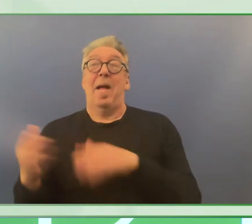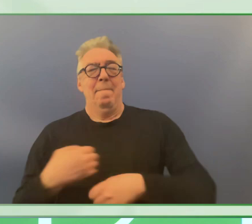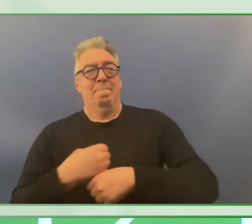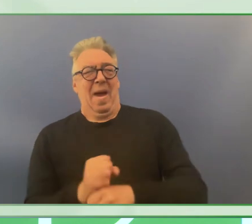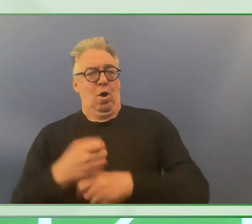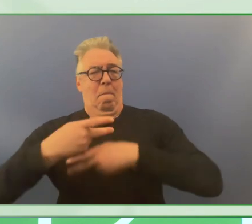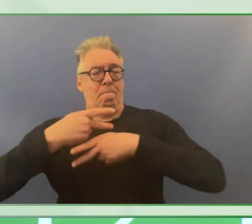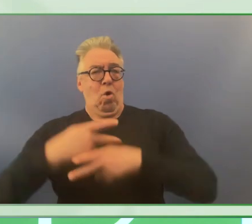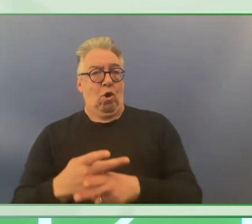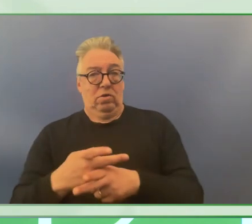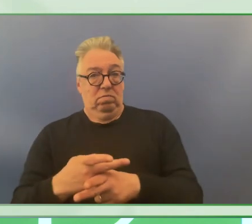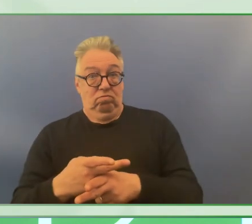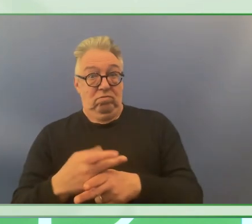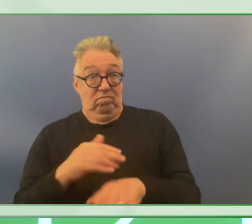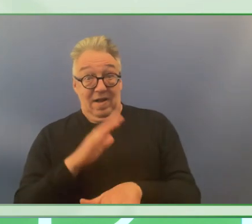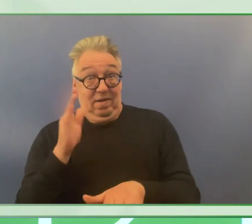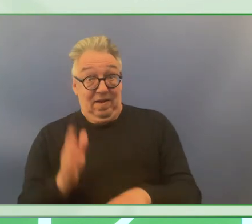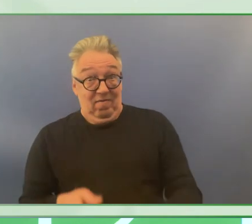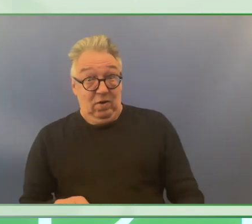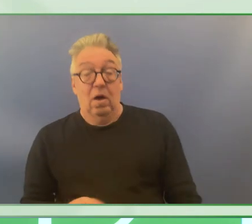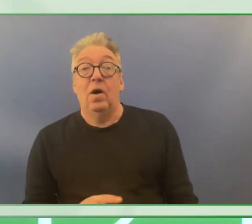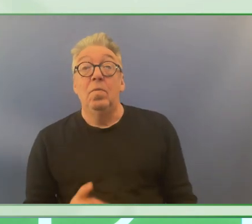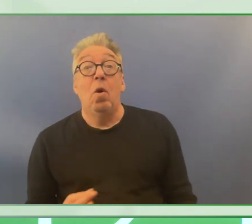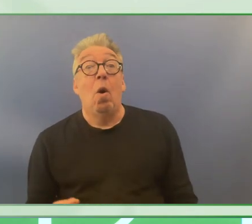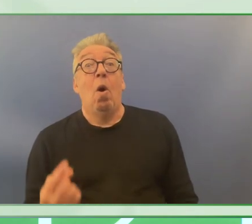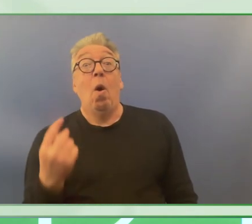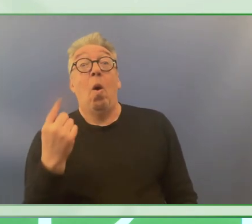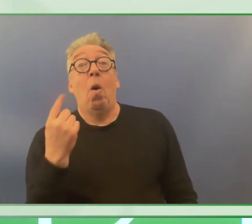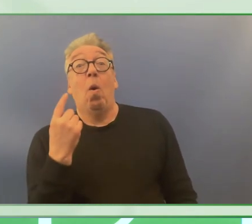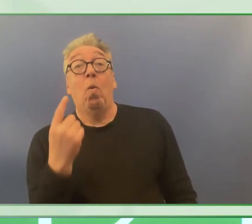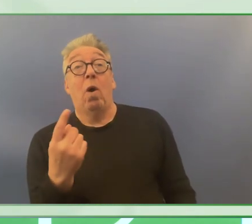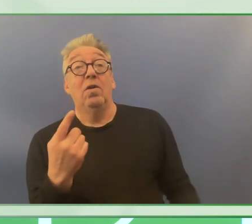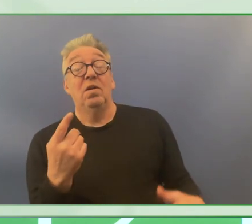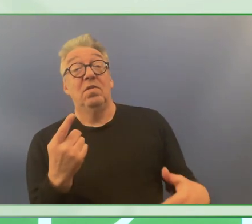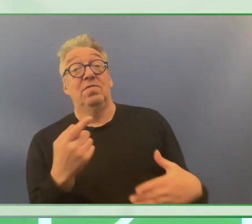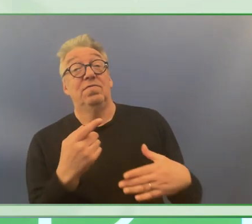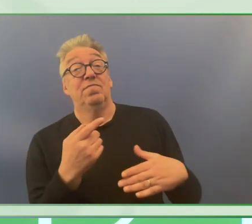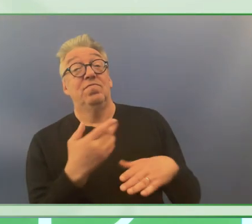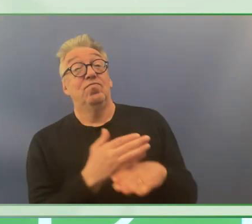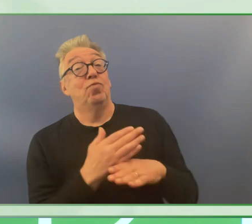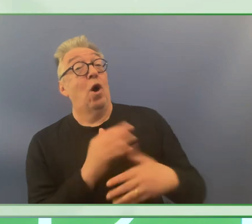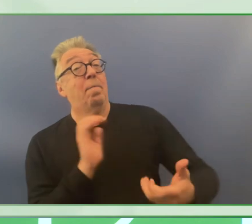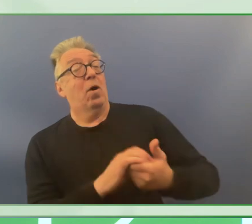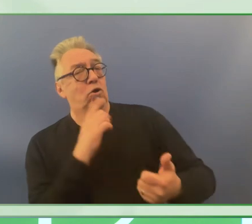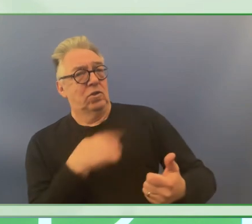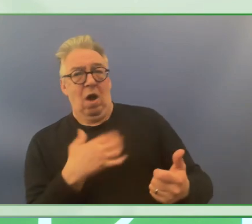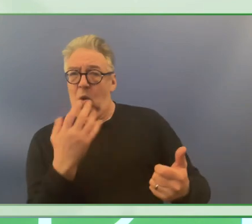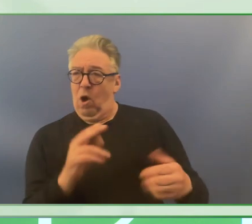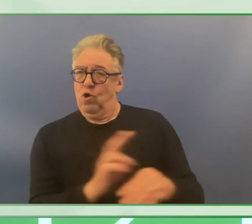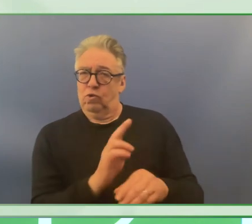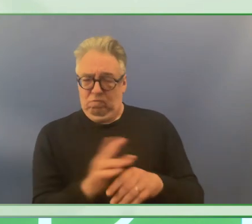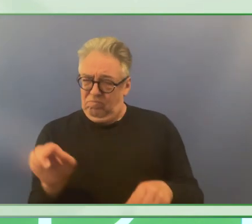But one of our sharing partners told that, I want to use it. Why don't you make it a product?